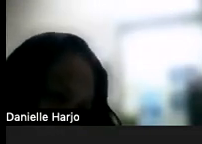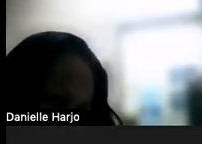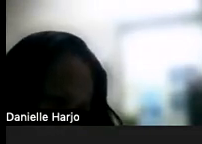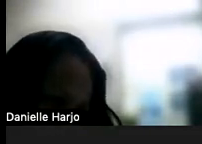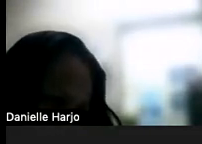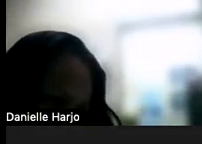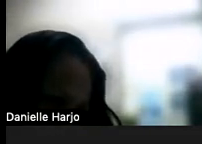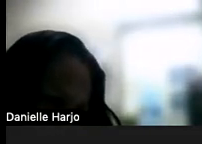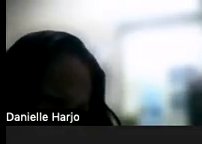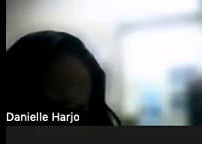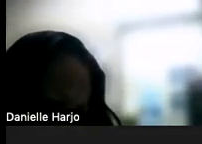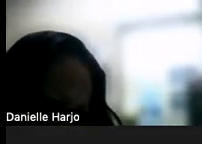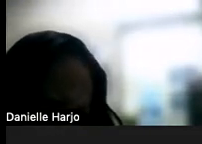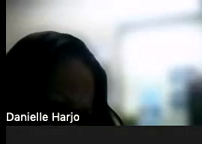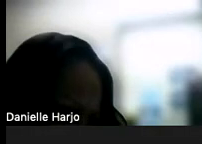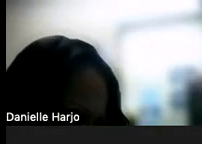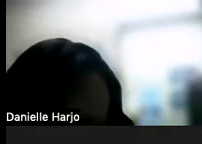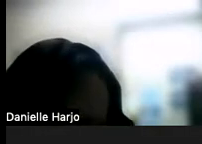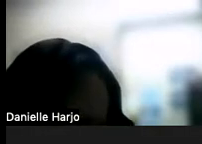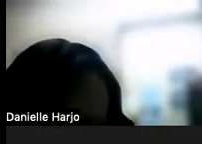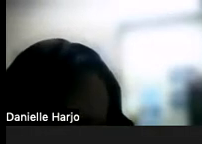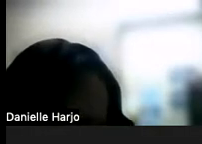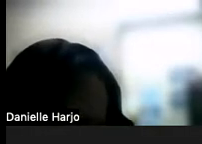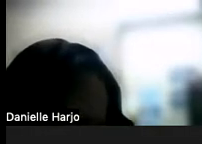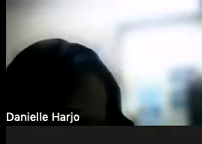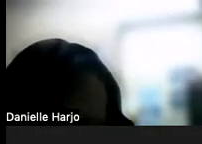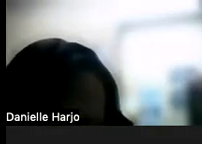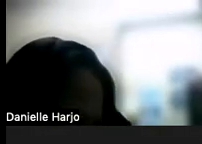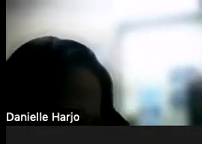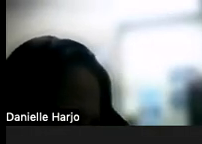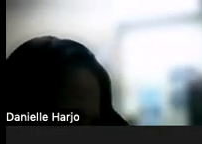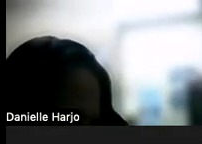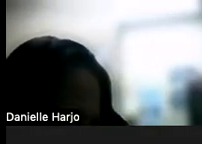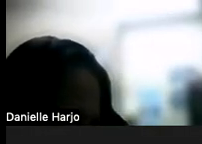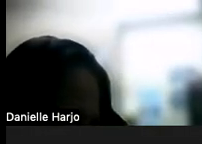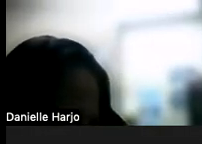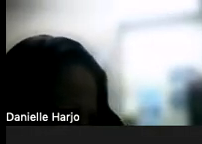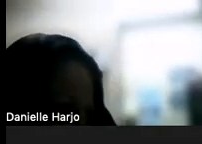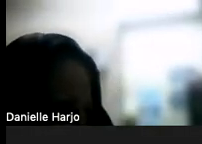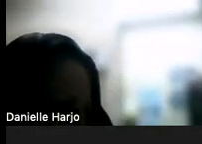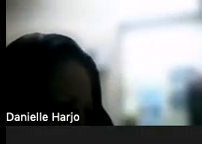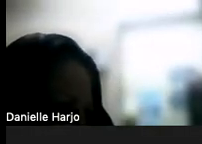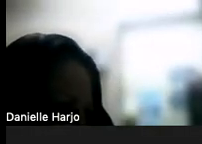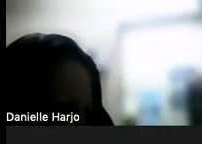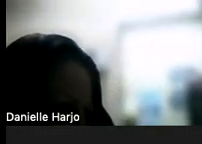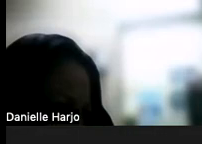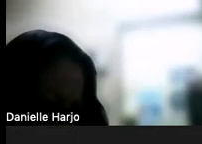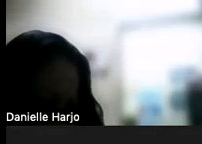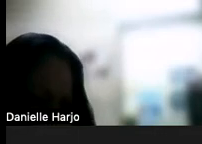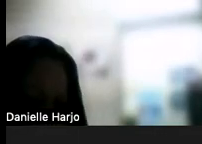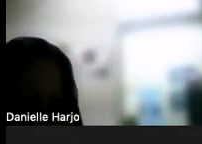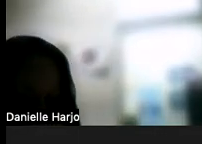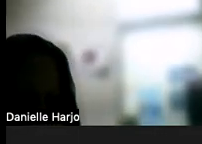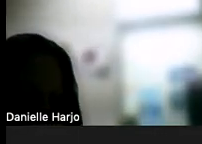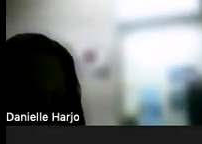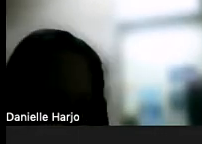be a really helpful thing to understand how it feels in the room, what it smells like, you know, how